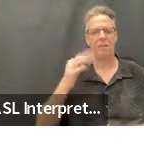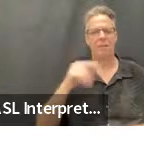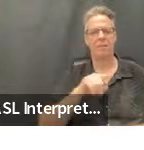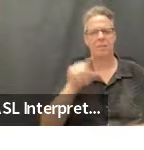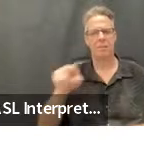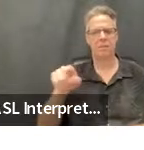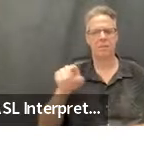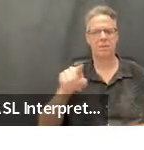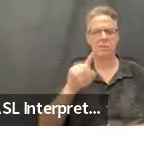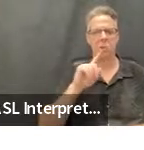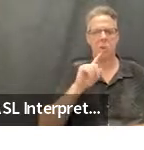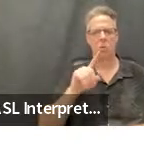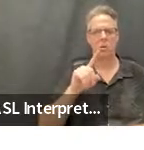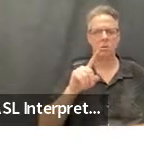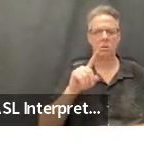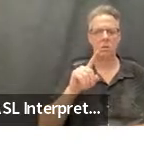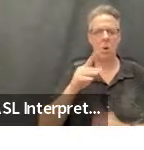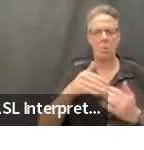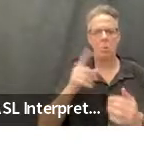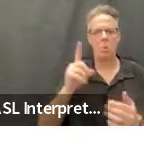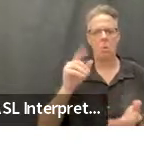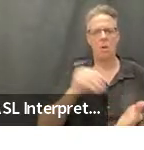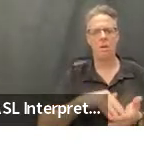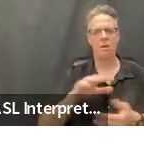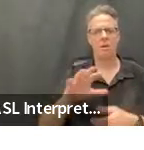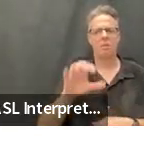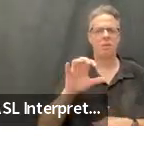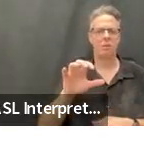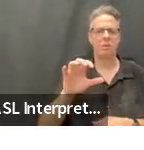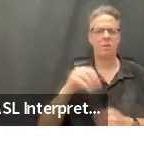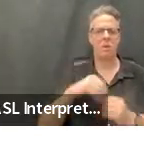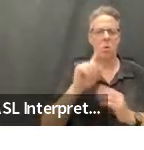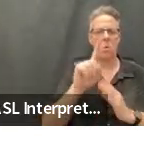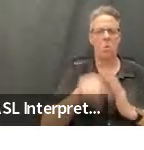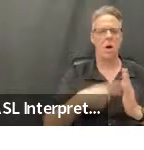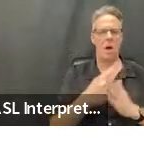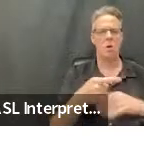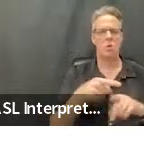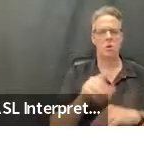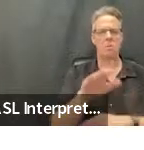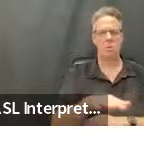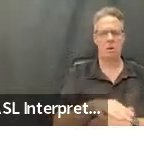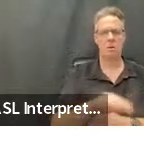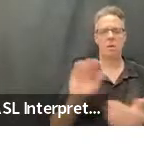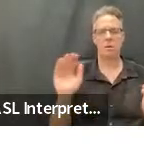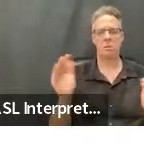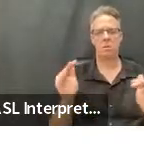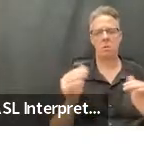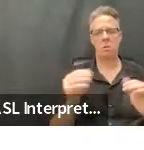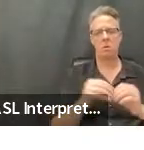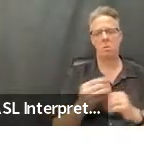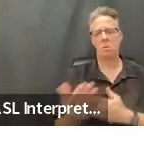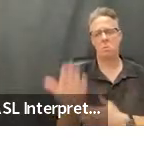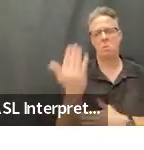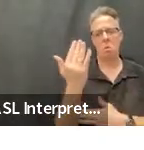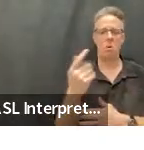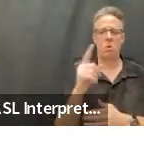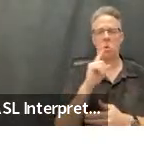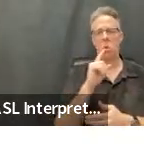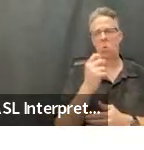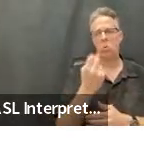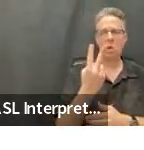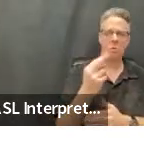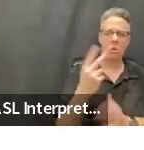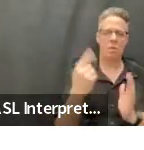actually peaks at almost 1,500 vehicles per hour in the PM peak, where it's about 12 or 1,000 in the AM peak.